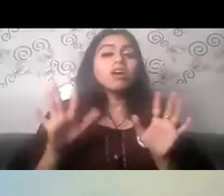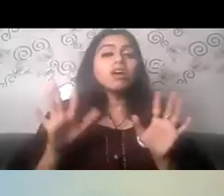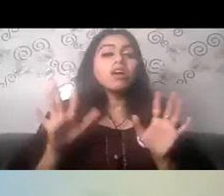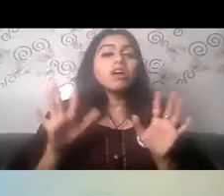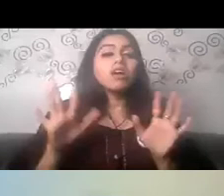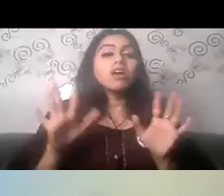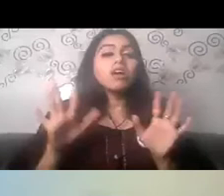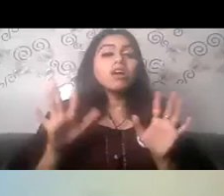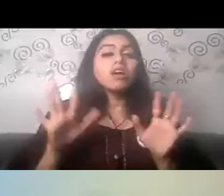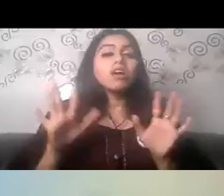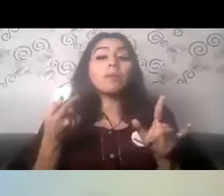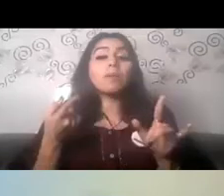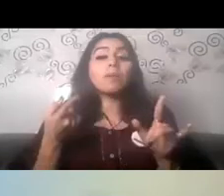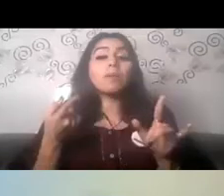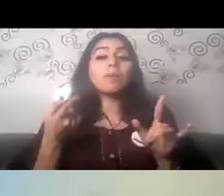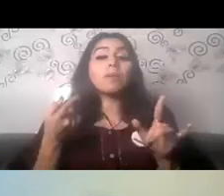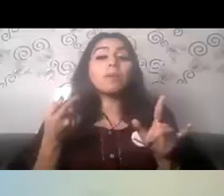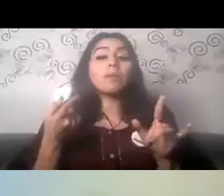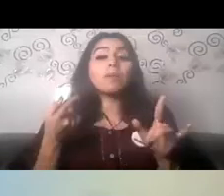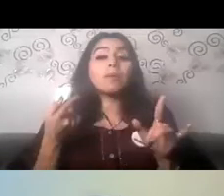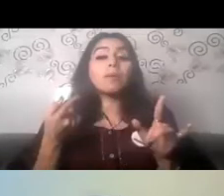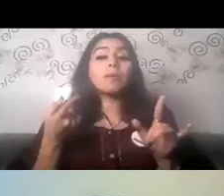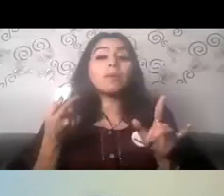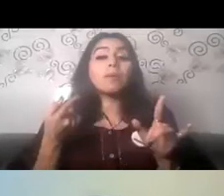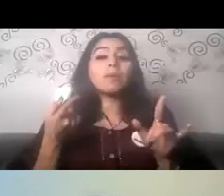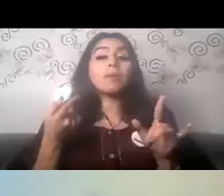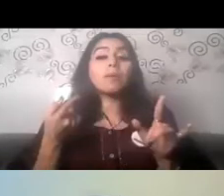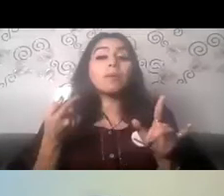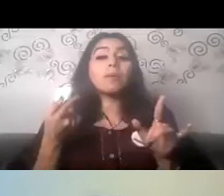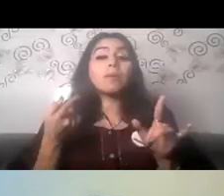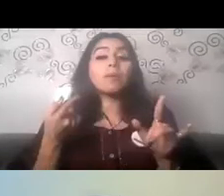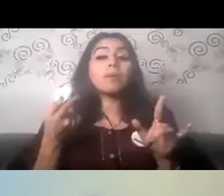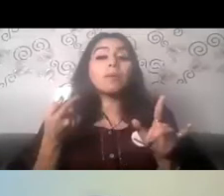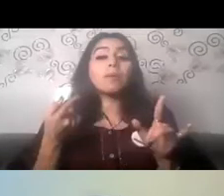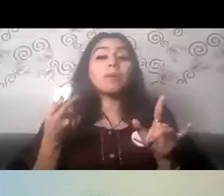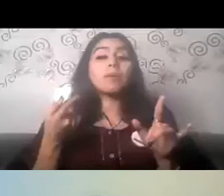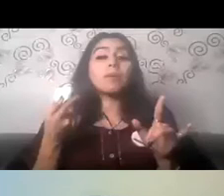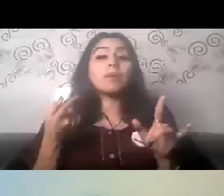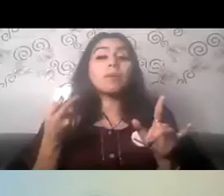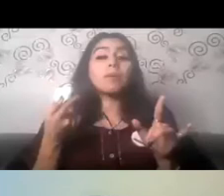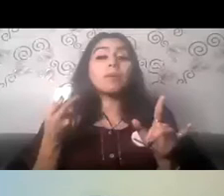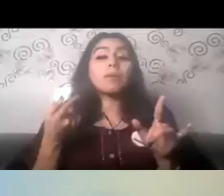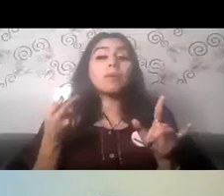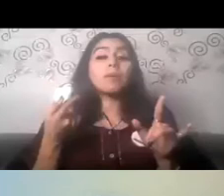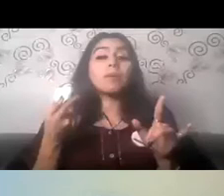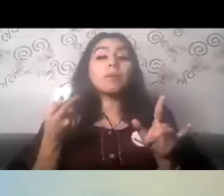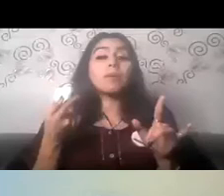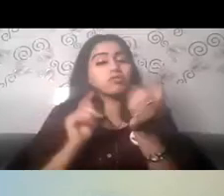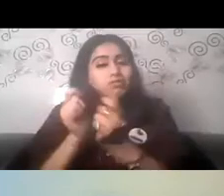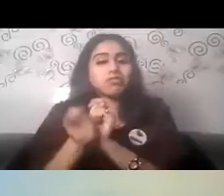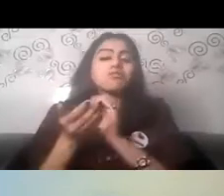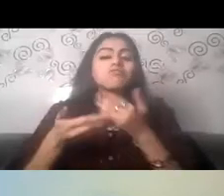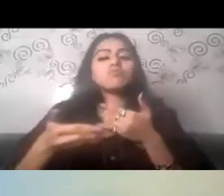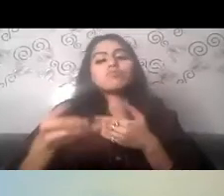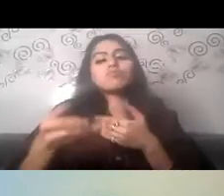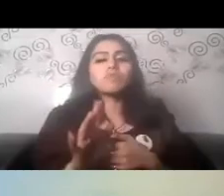know if we will carry on lobbying and campaigning. Thank you. And I just the same thing